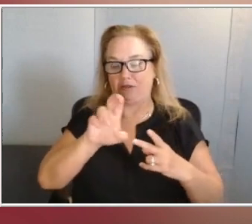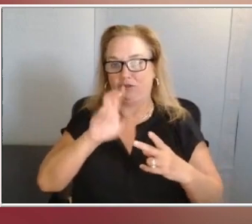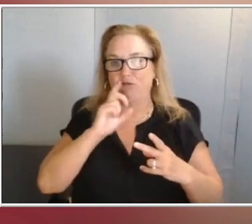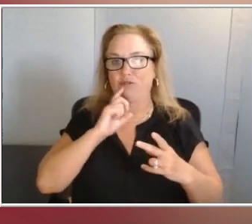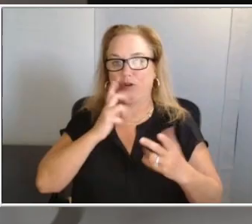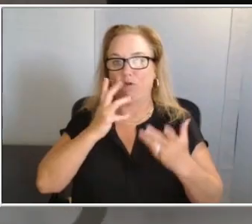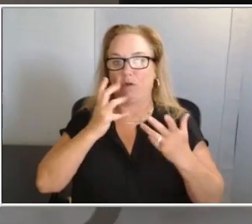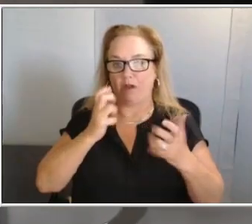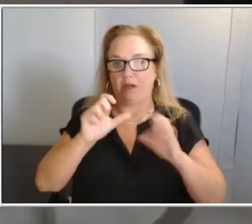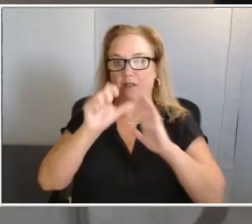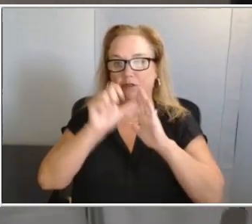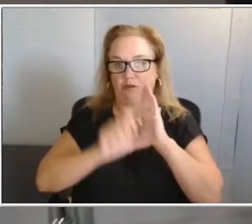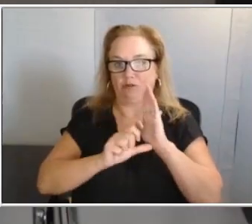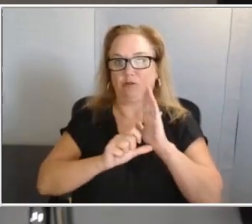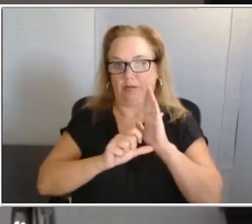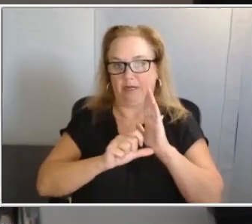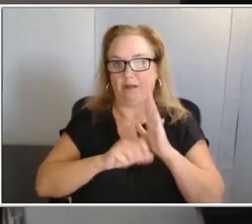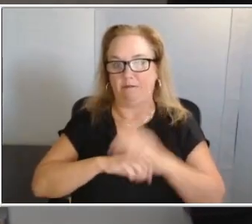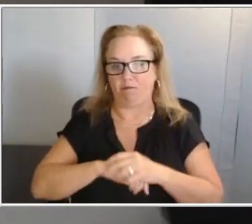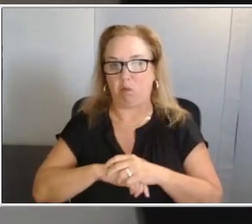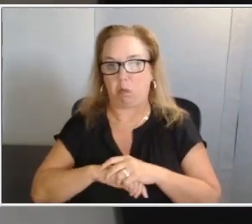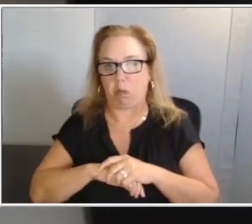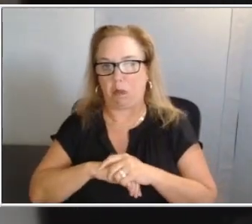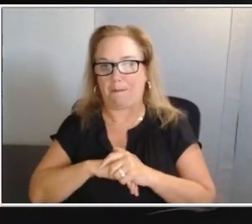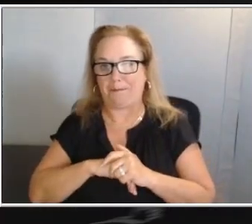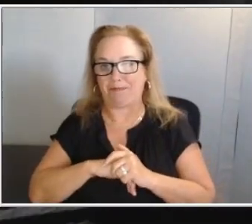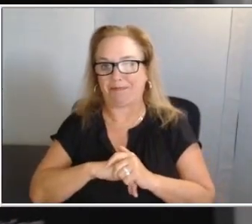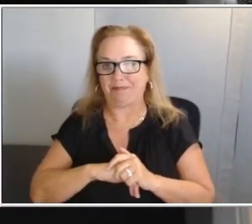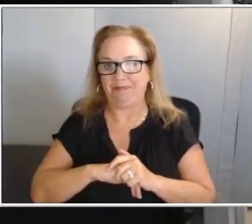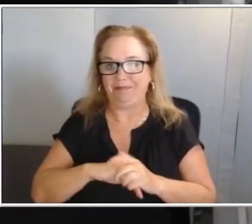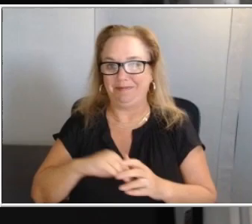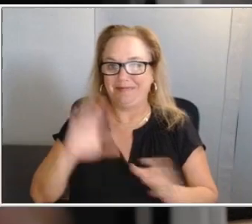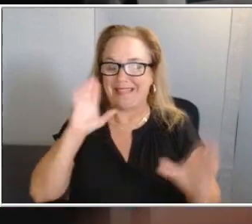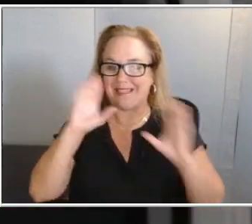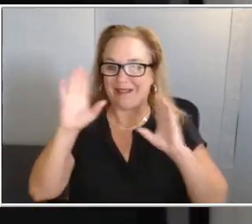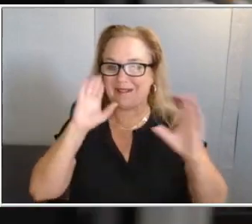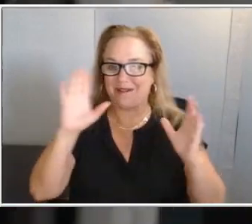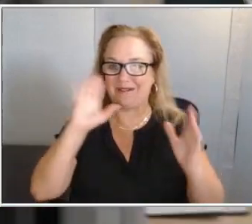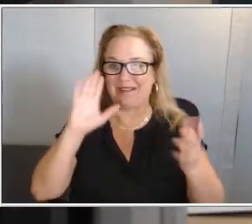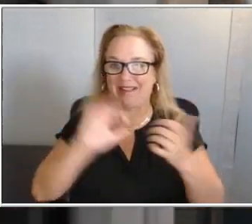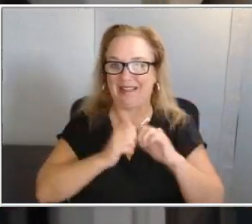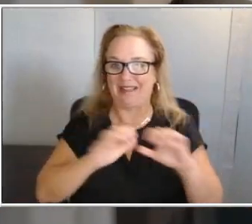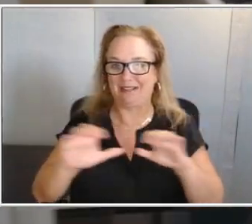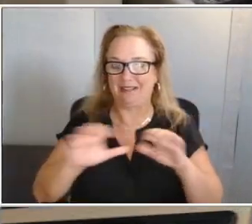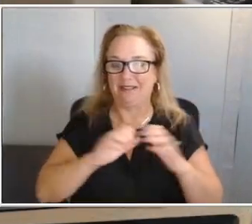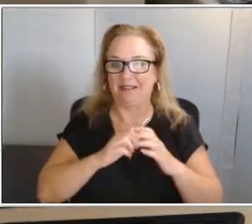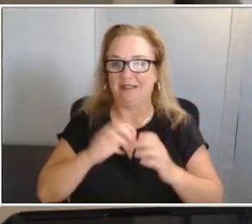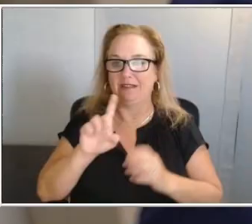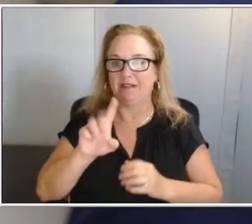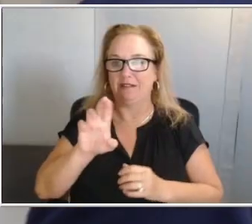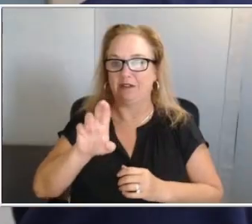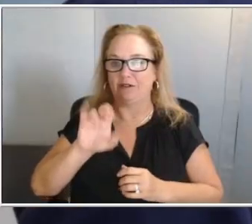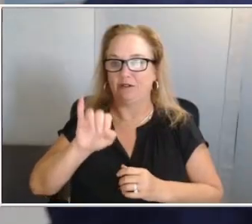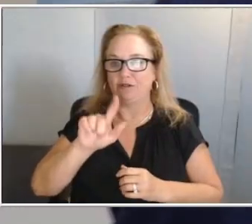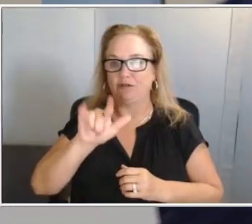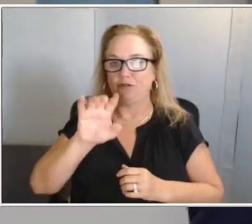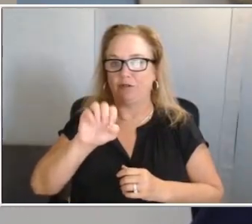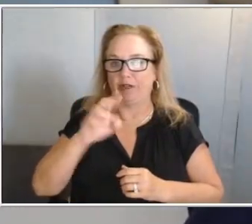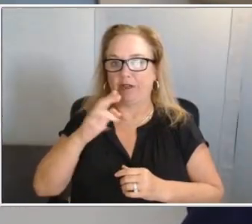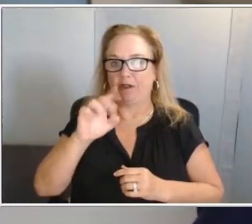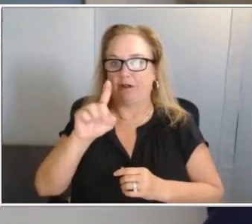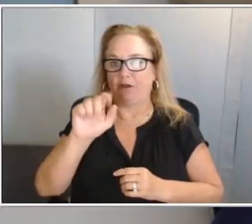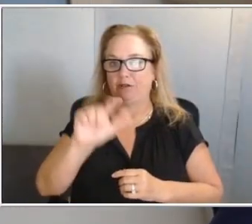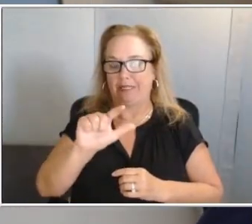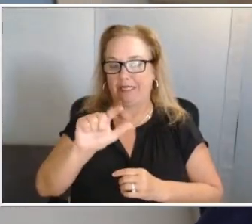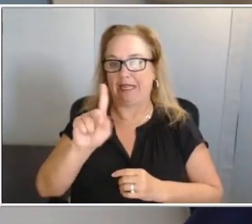removal surgery. Hello. Hi, how are you? She turned to Dr. Julie Holding at the University of